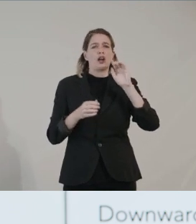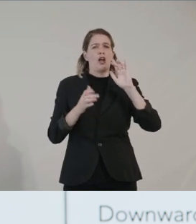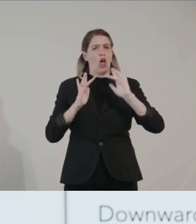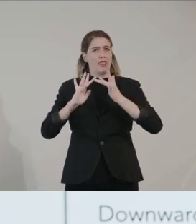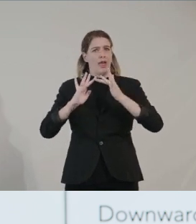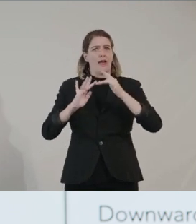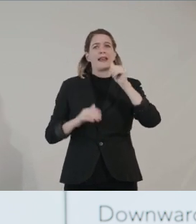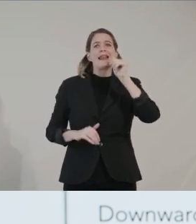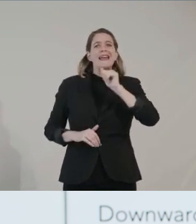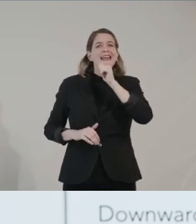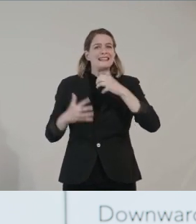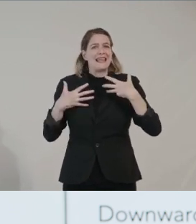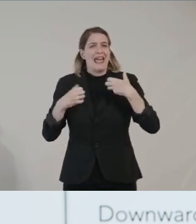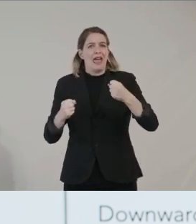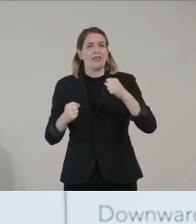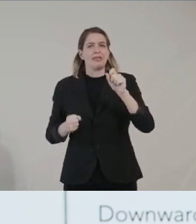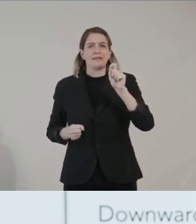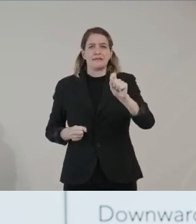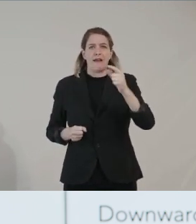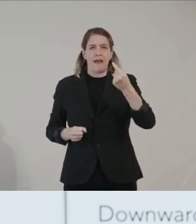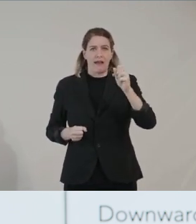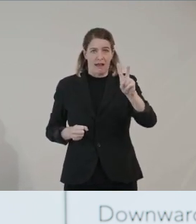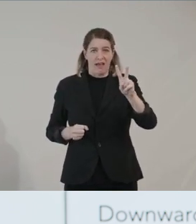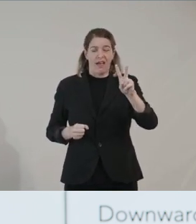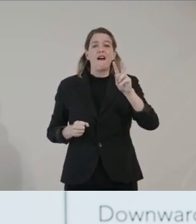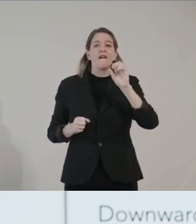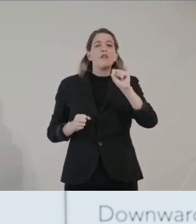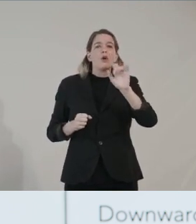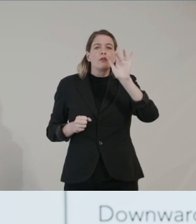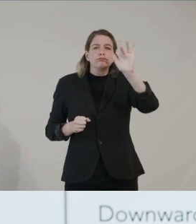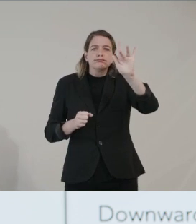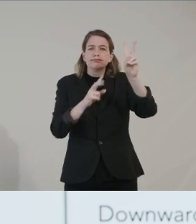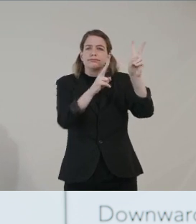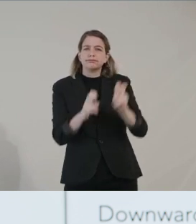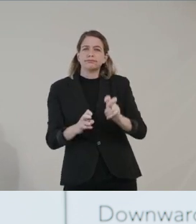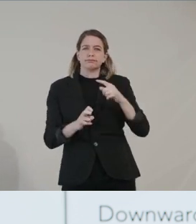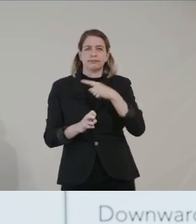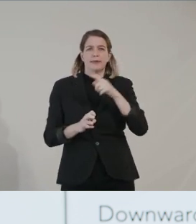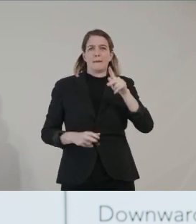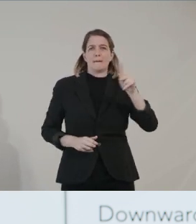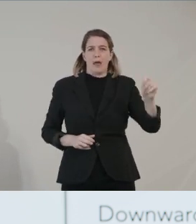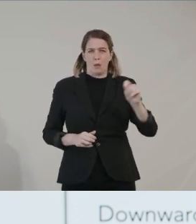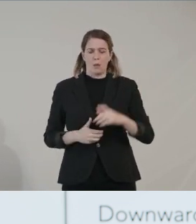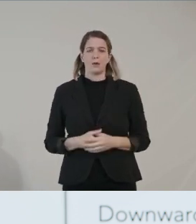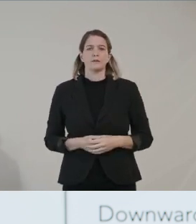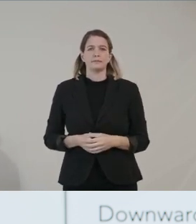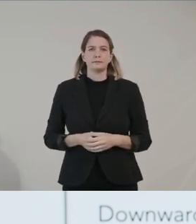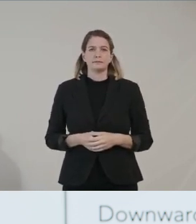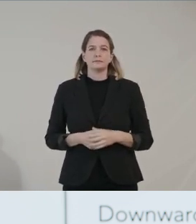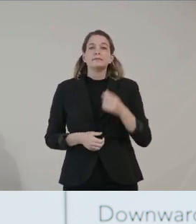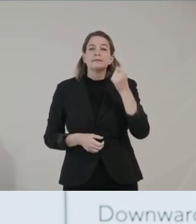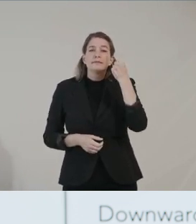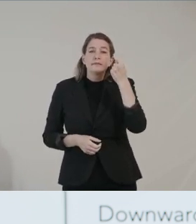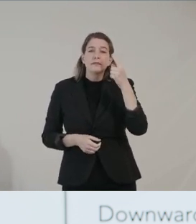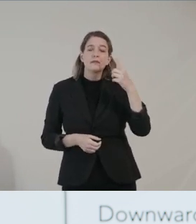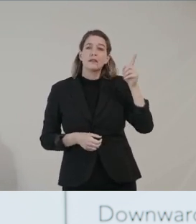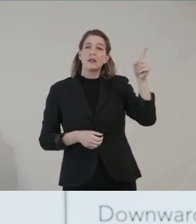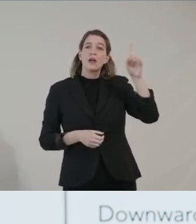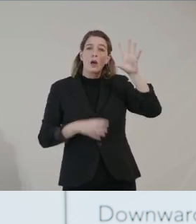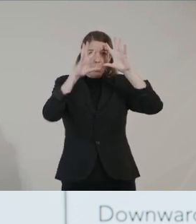arizonaconnected.org as well. But what's important here is really the White House proposes state or regional gating